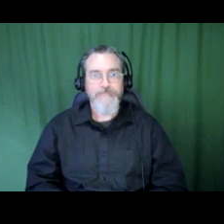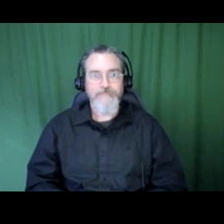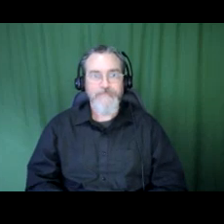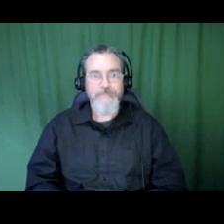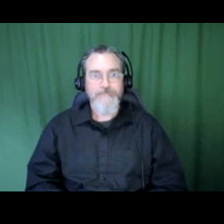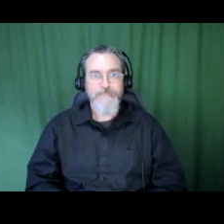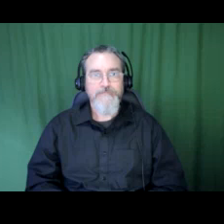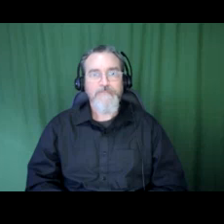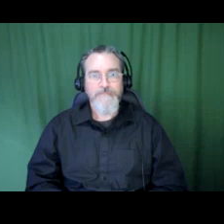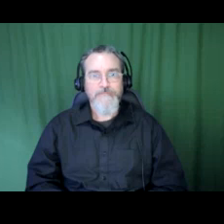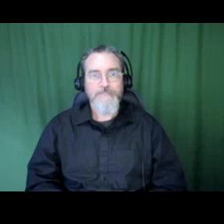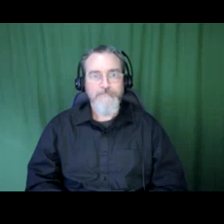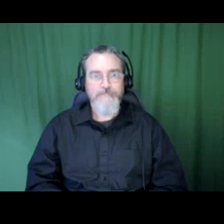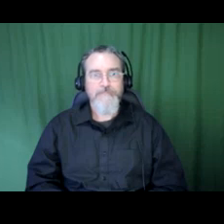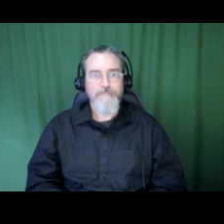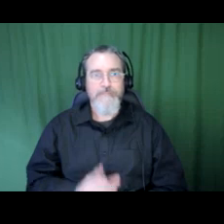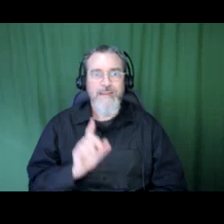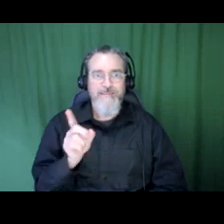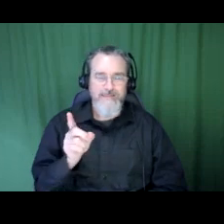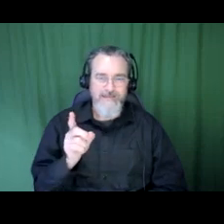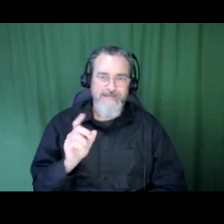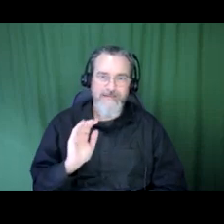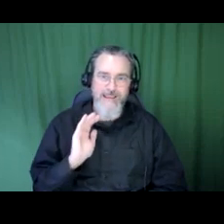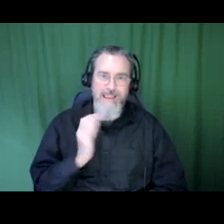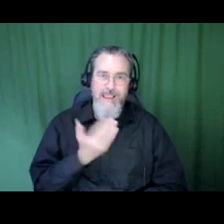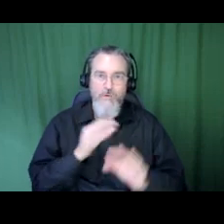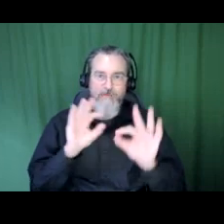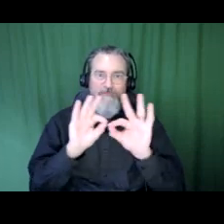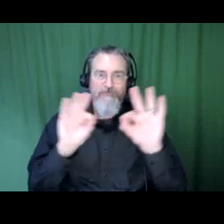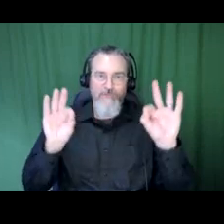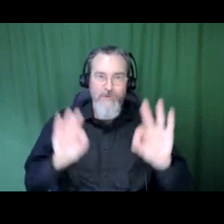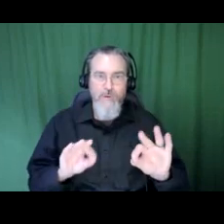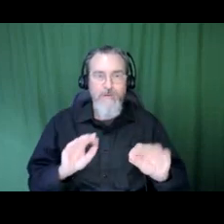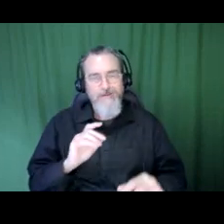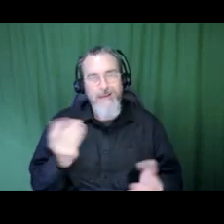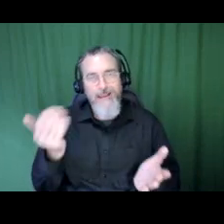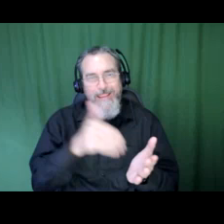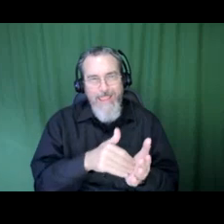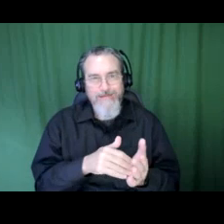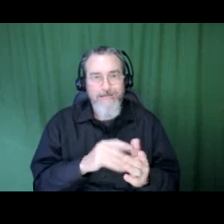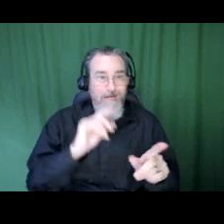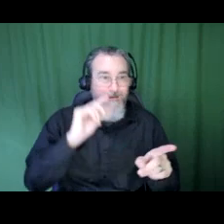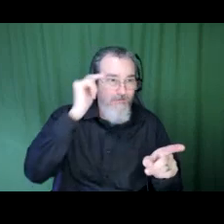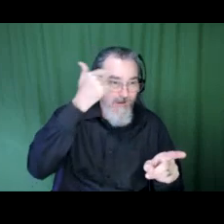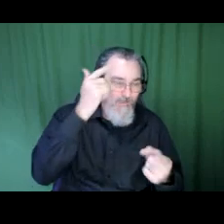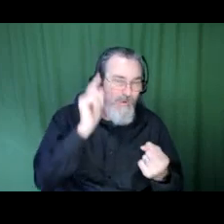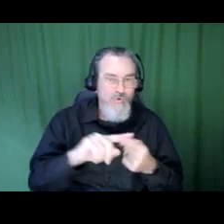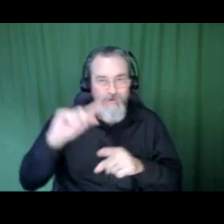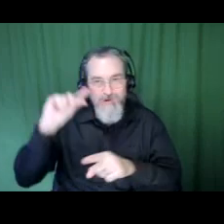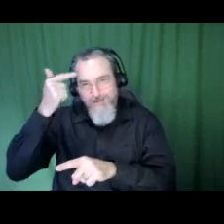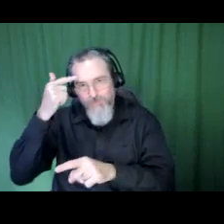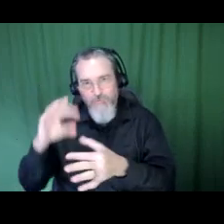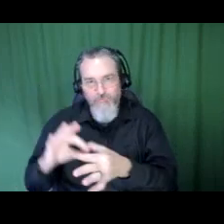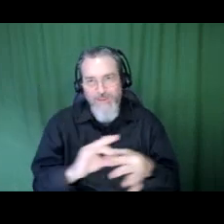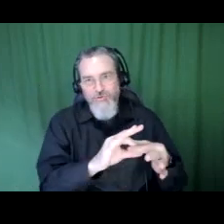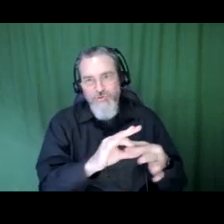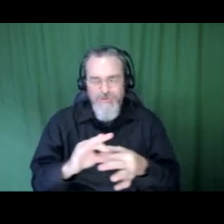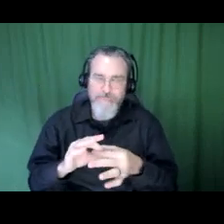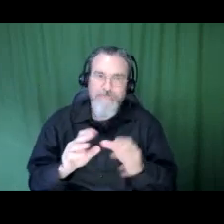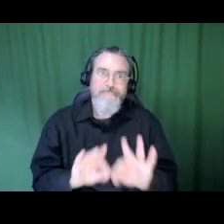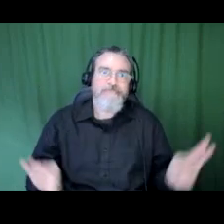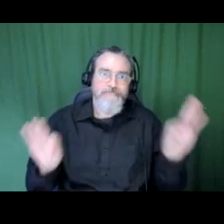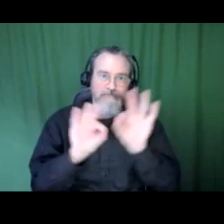This is our framework. Again, the backbone is government-to-government relationships. The faculty learning community